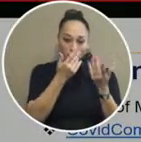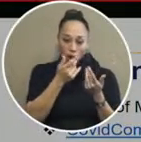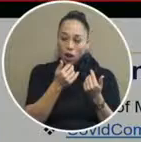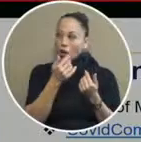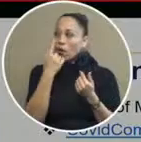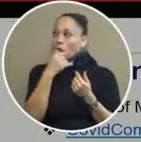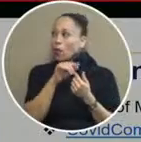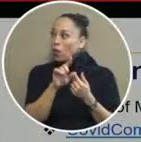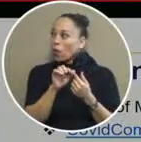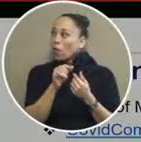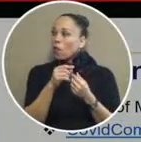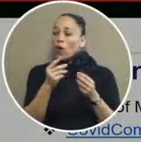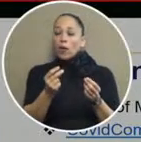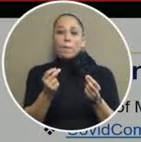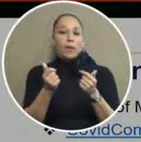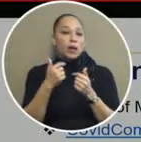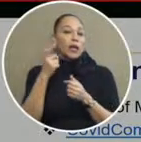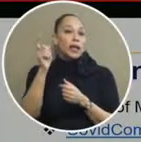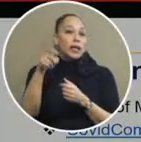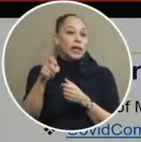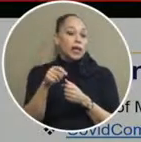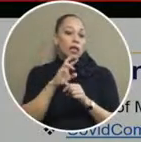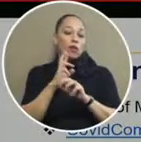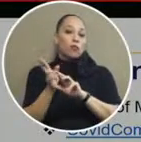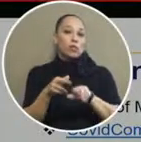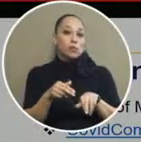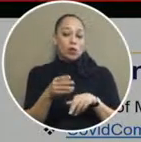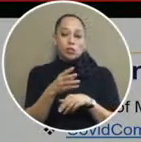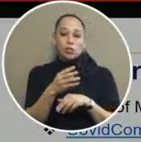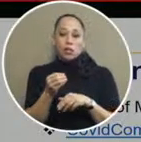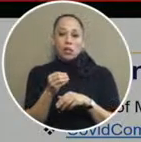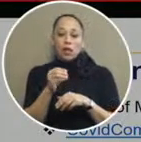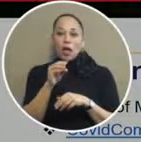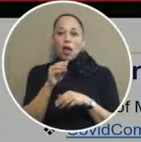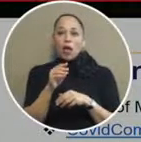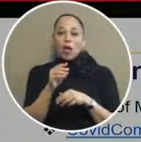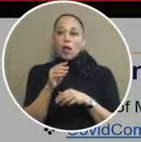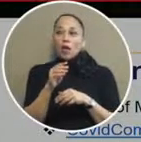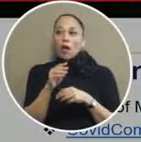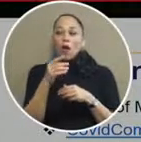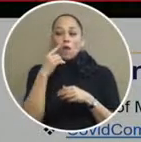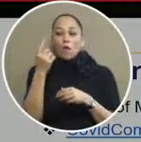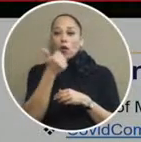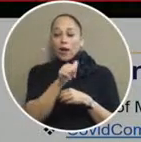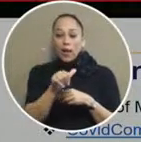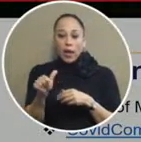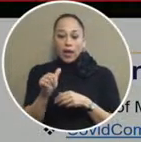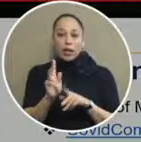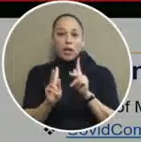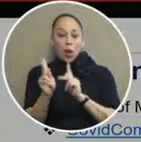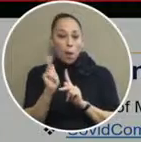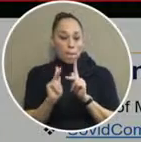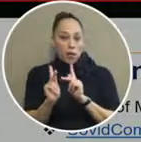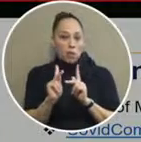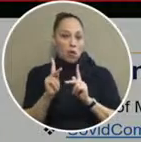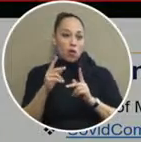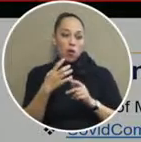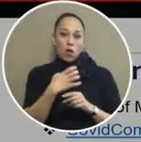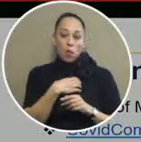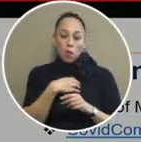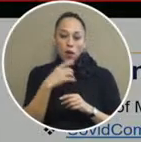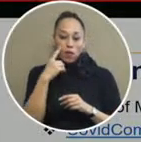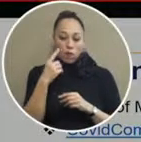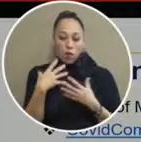PD for the immediate needs and responses, the Parks Department for any park-related complaint, the